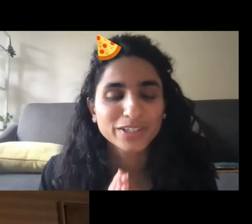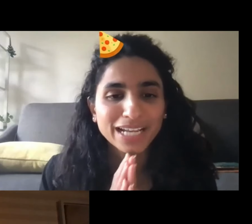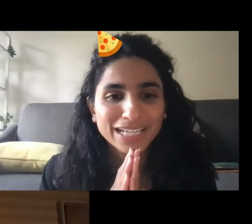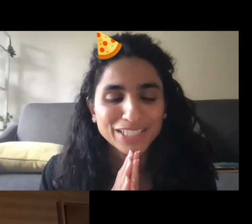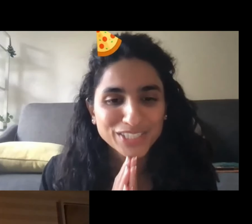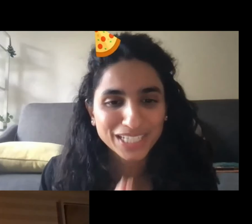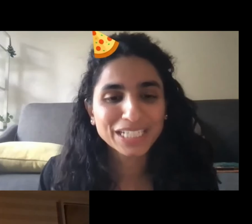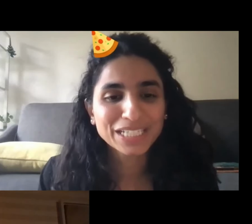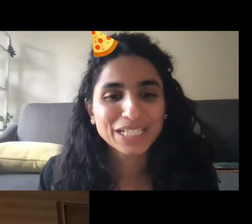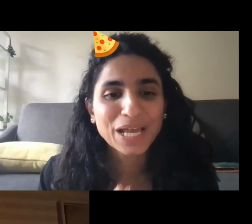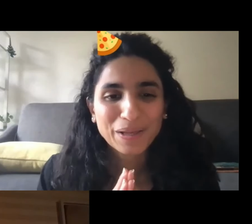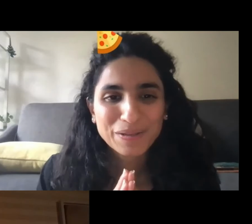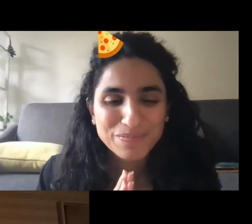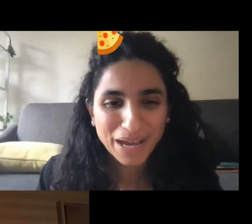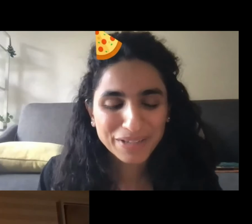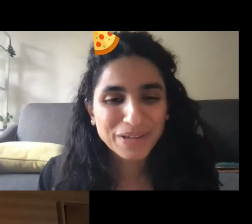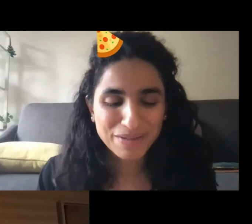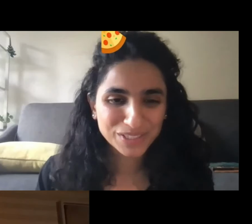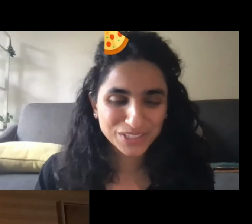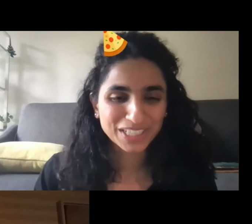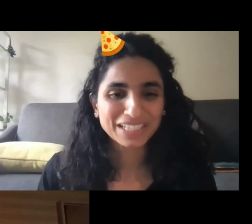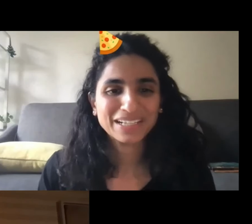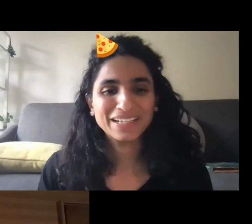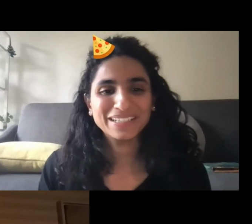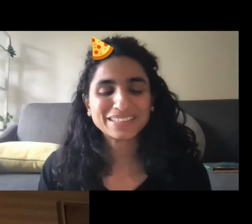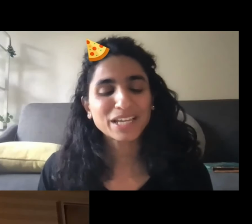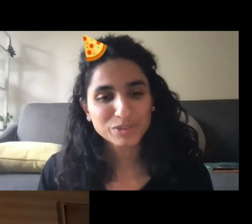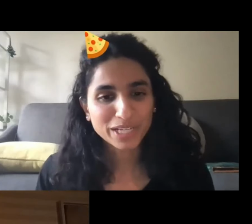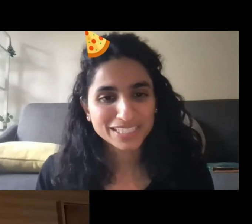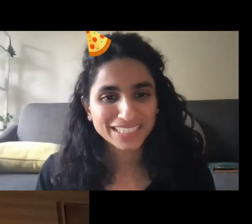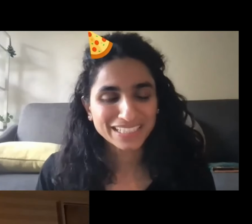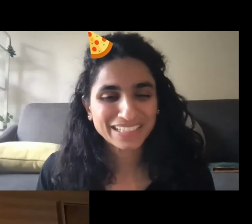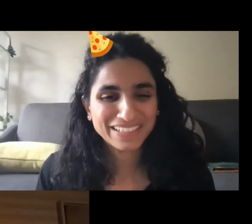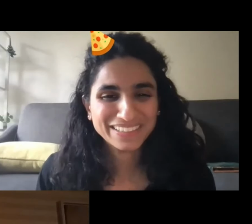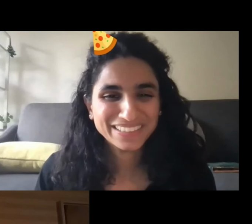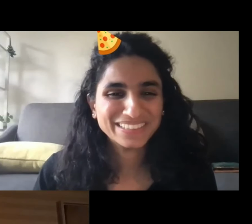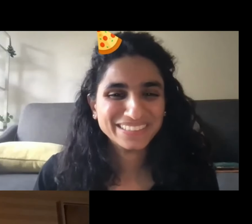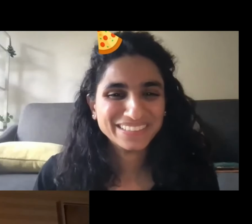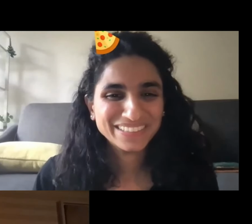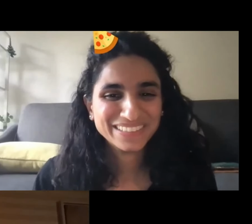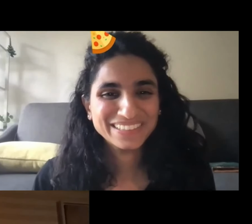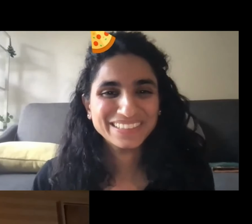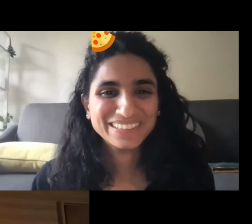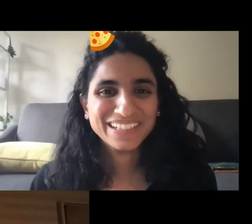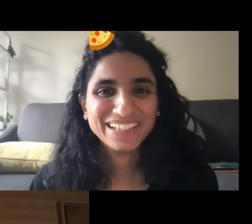the record, I studied biochemistry. That is what I studied.